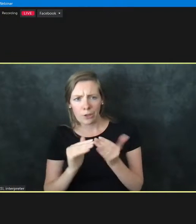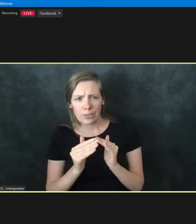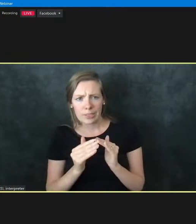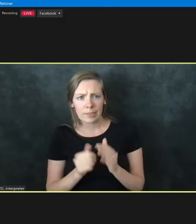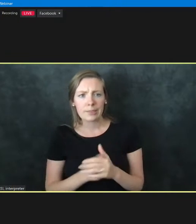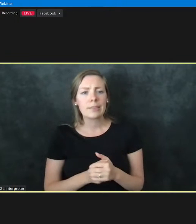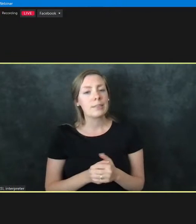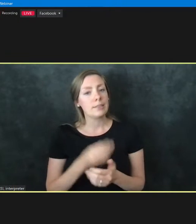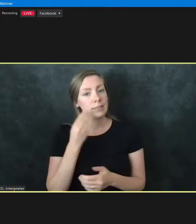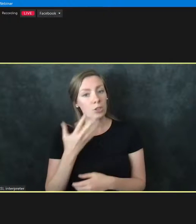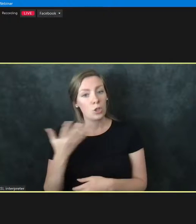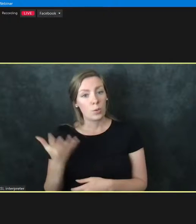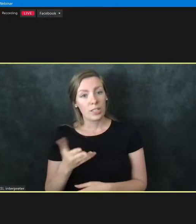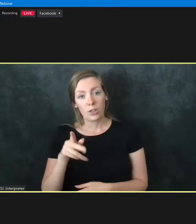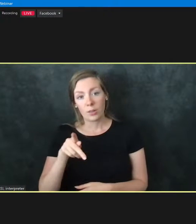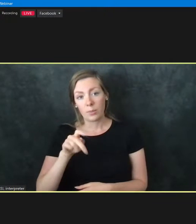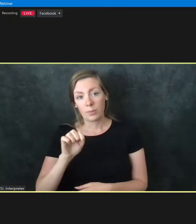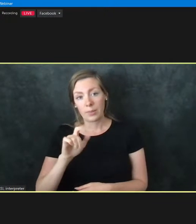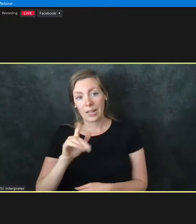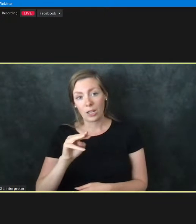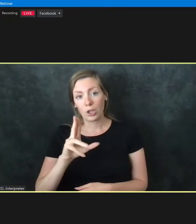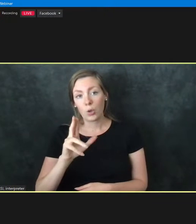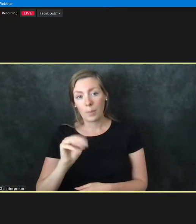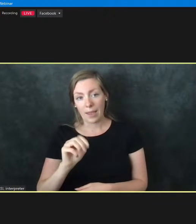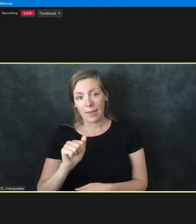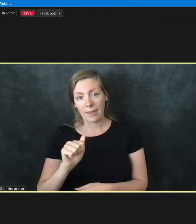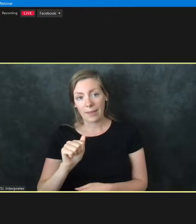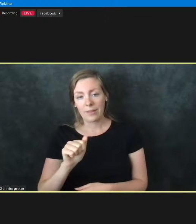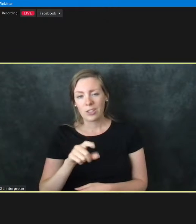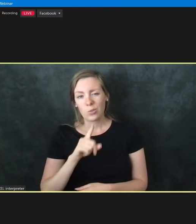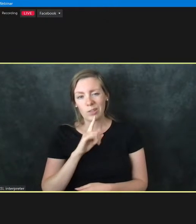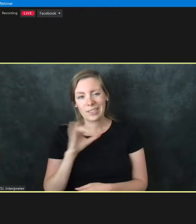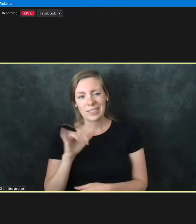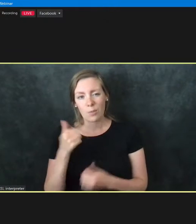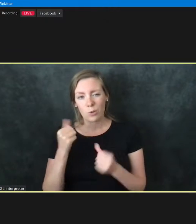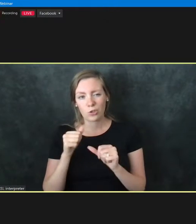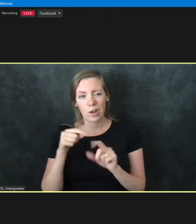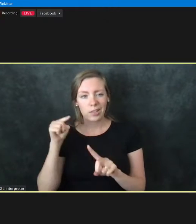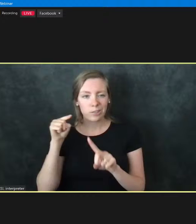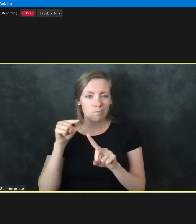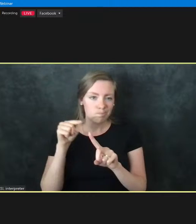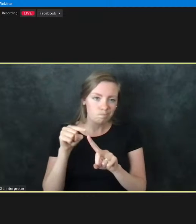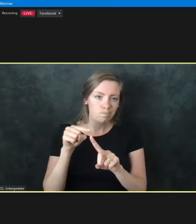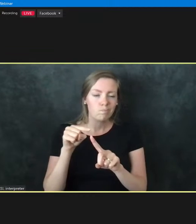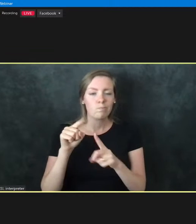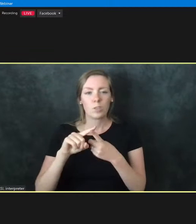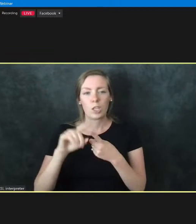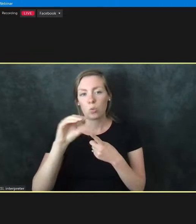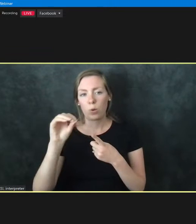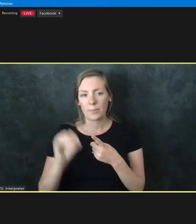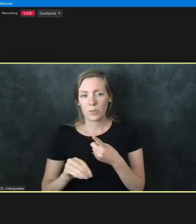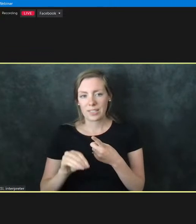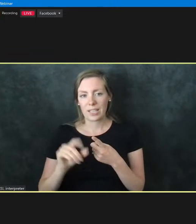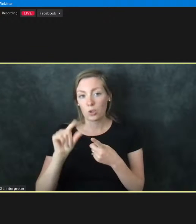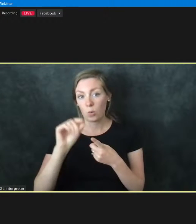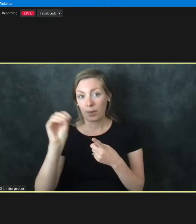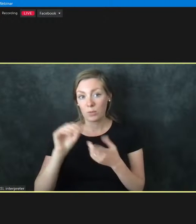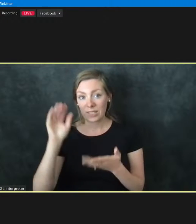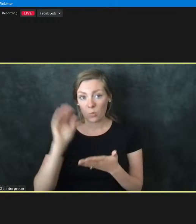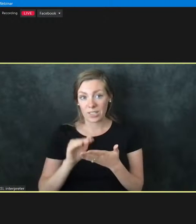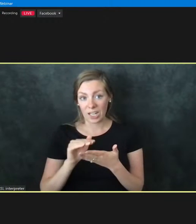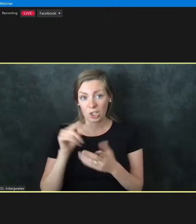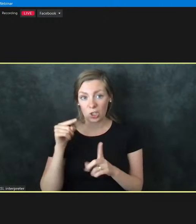here, pedimos it's much the same. en Santa Rosa. Trying to ¿Qué más de las 50% otras ciudades están llegando al again, last year we